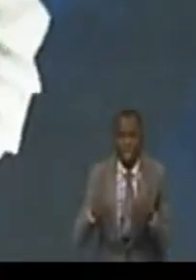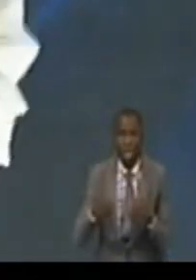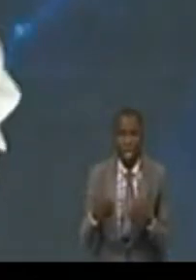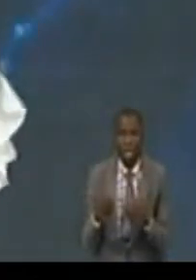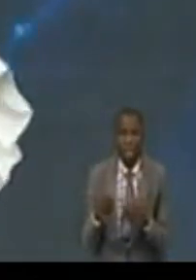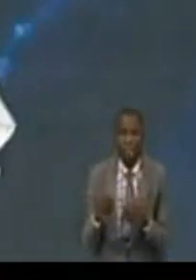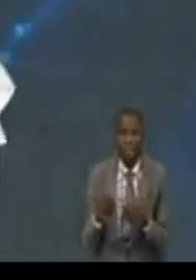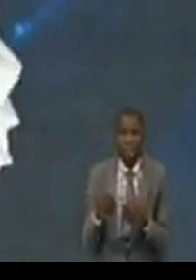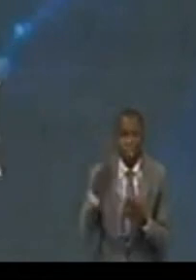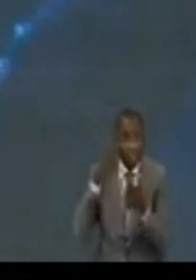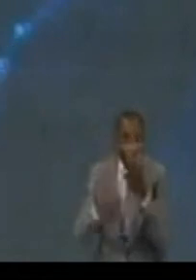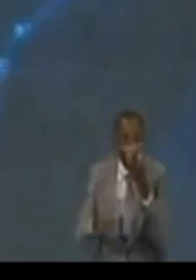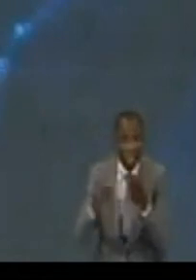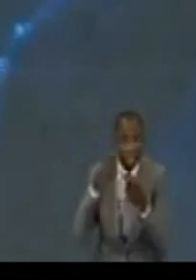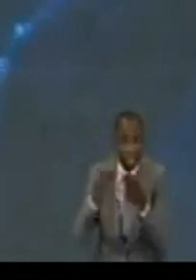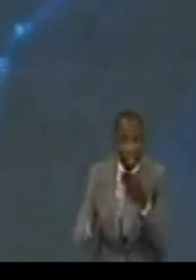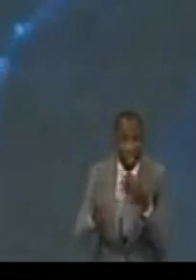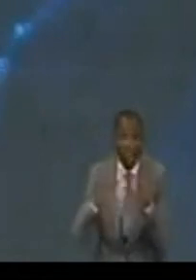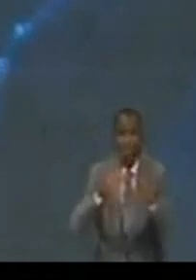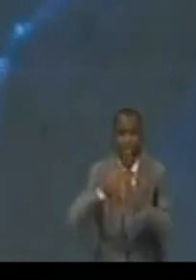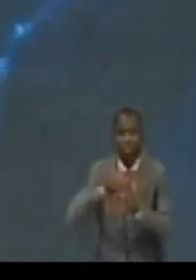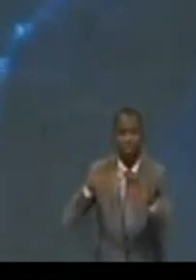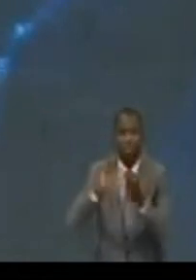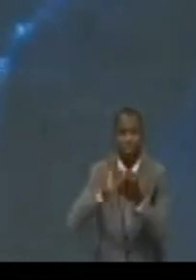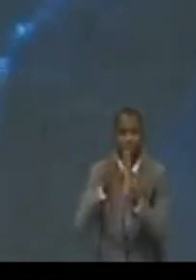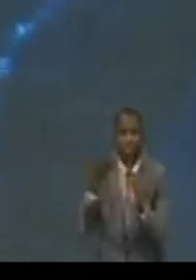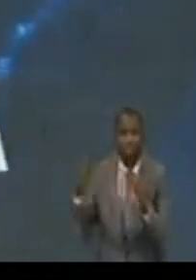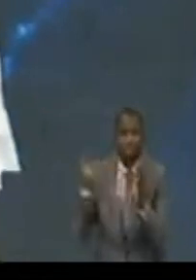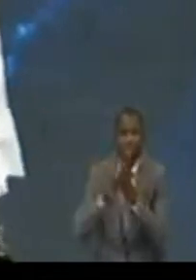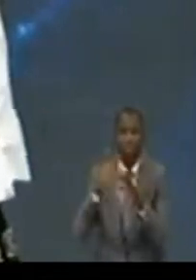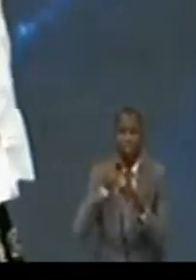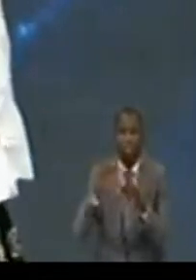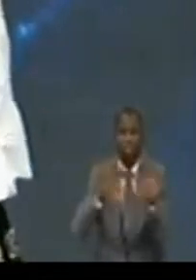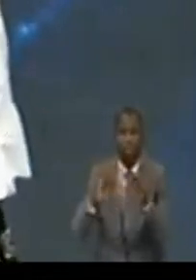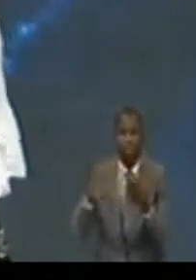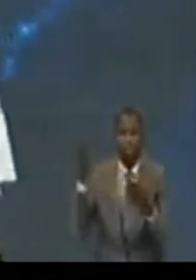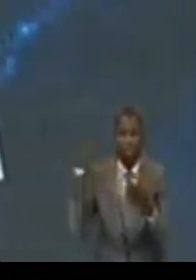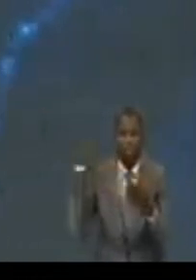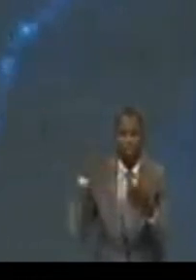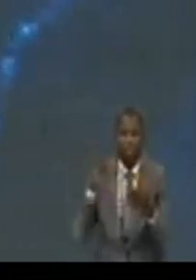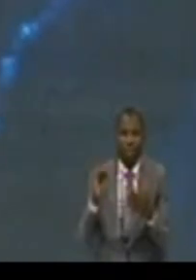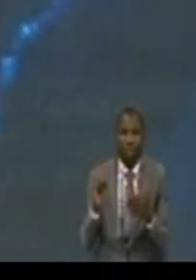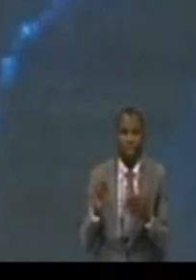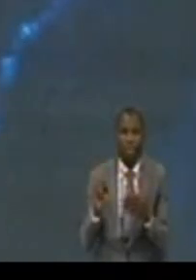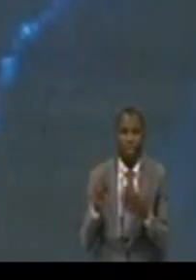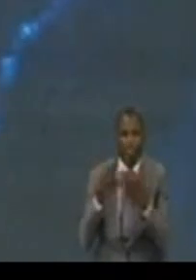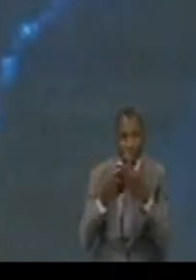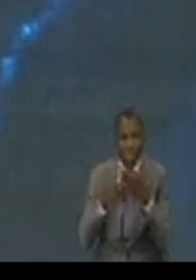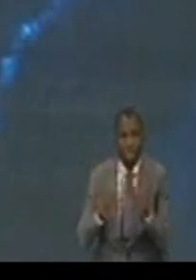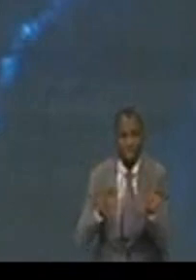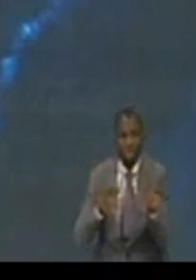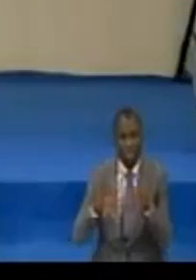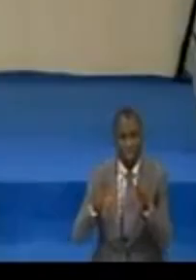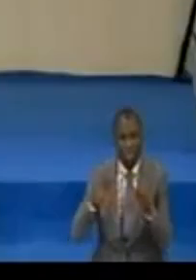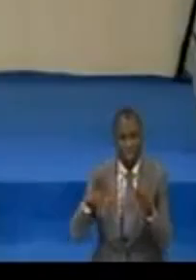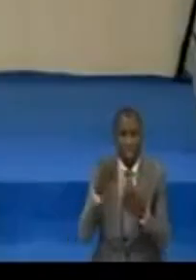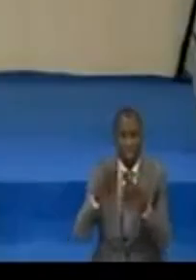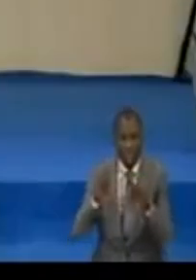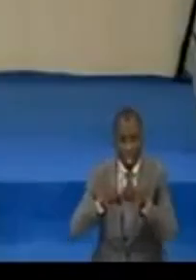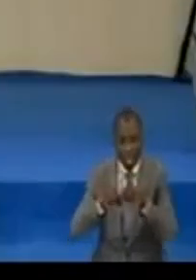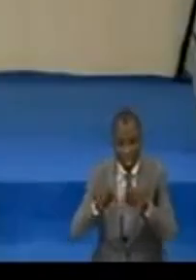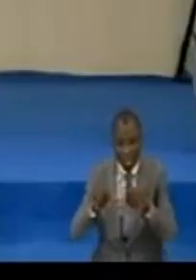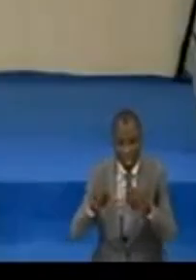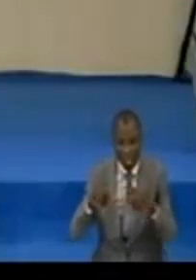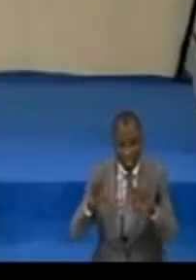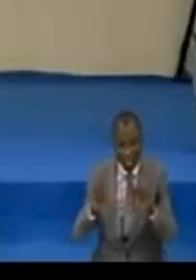to those things you were not doing before. Check if you can do them now. My brethren, I just obeyed. I did my leg like this. Before I